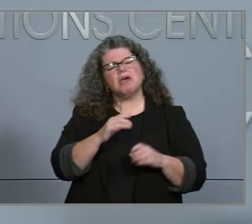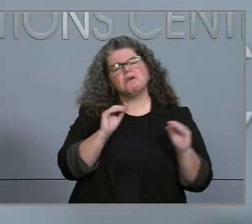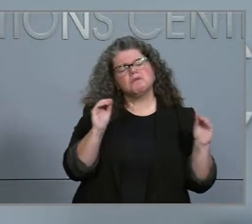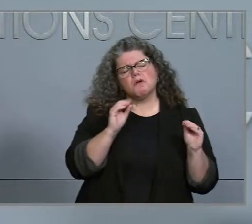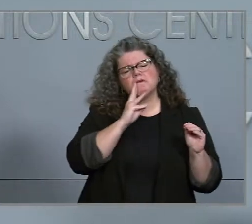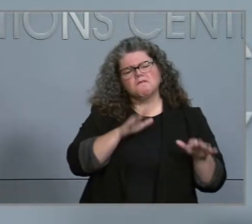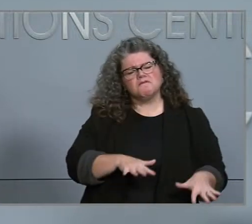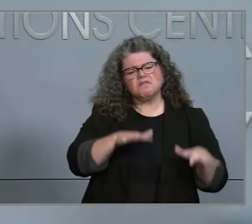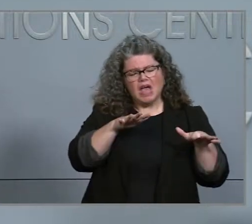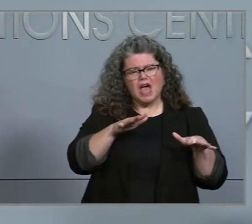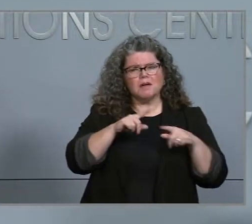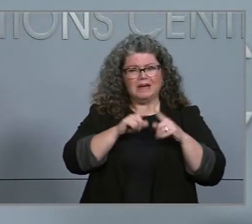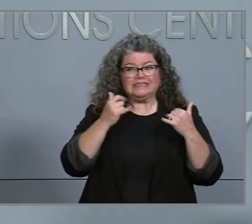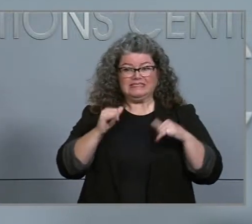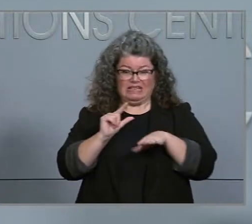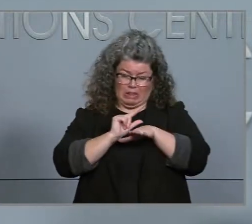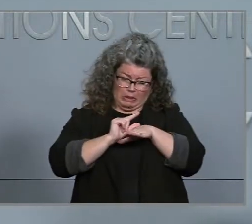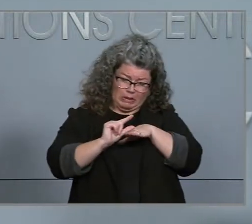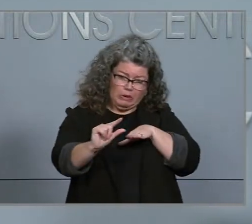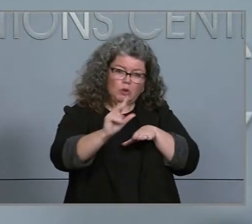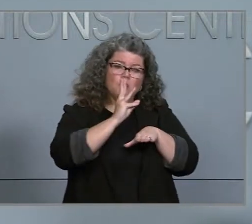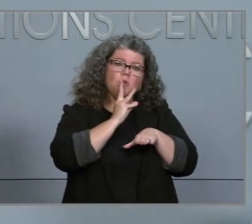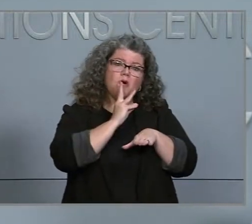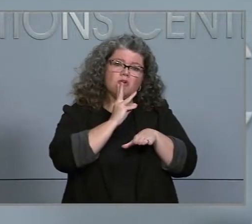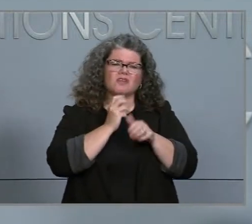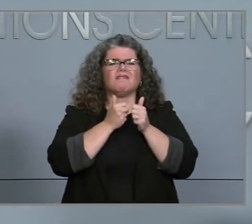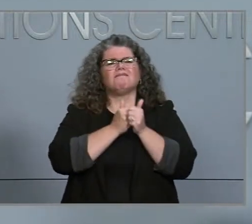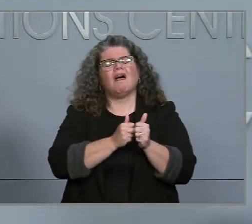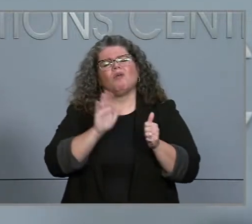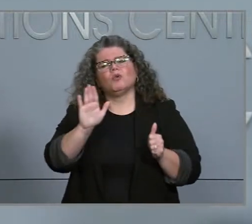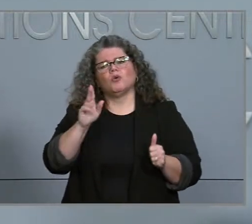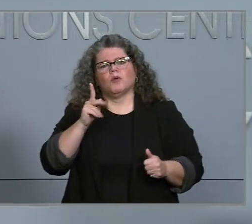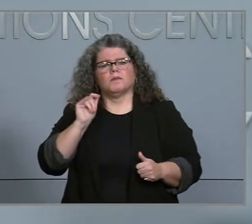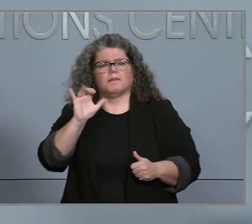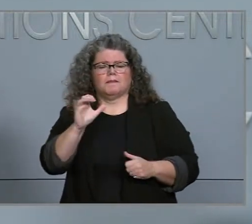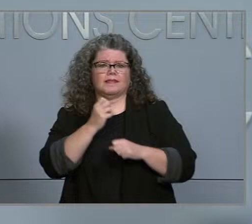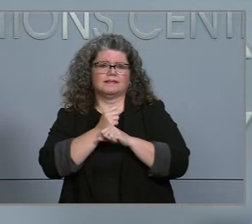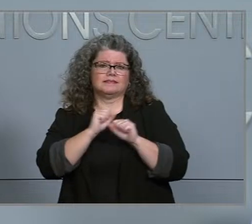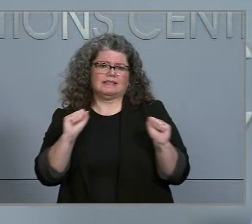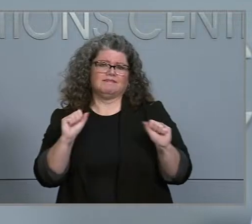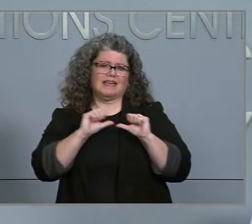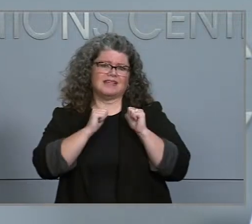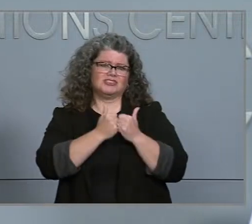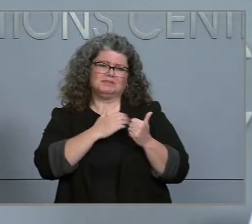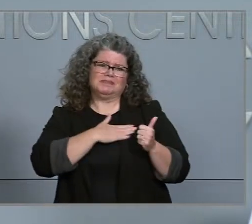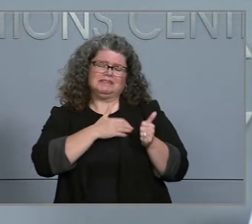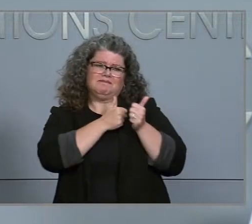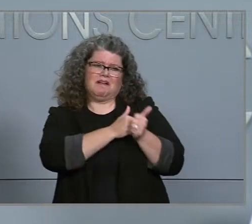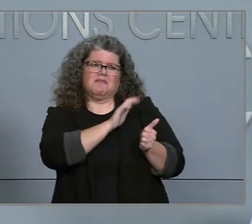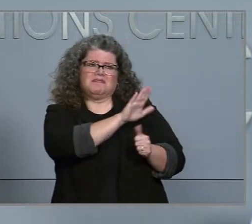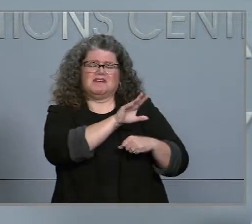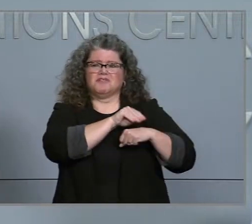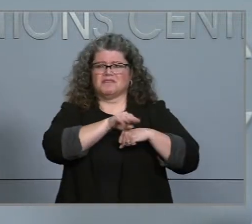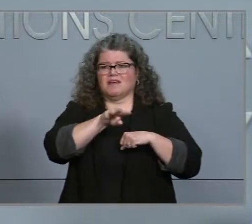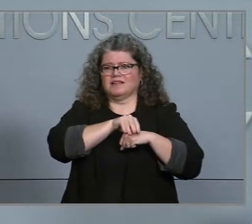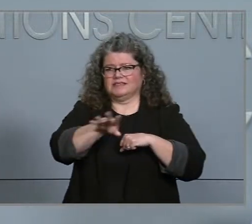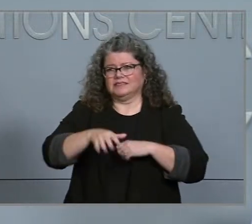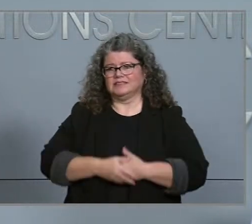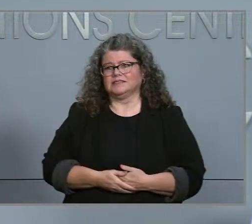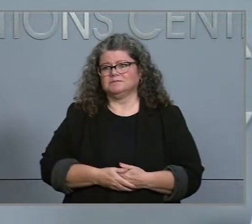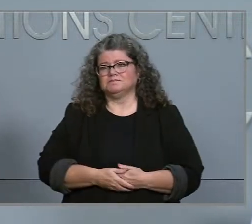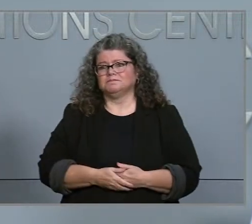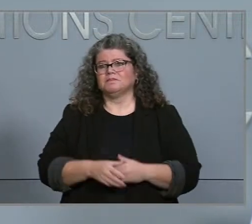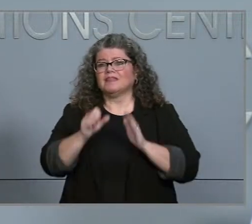in water, and I urge you to follow the guidance of your local public safety agencies. The State Emergency Response Team